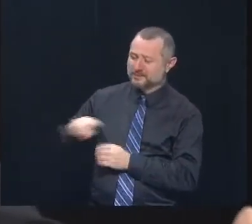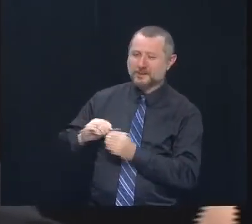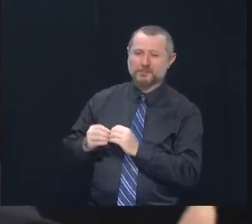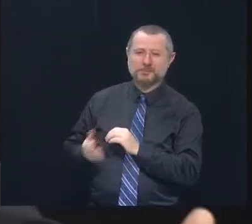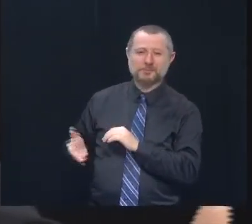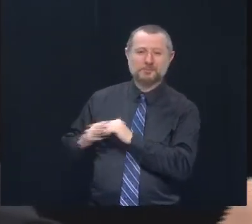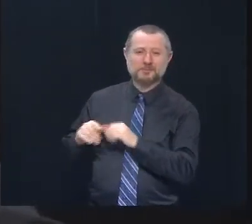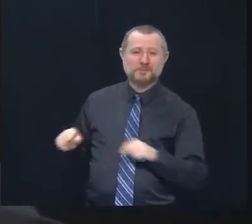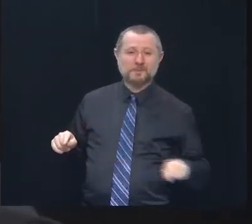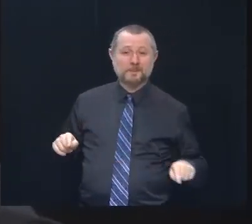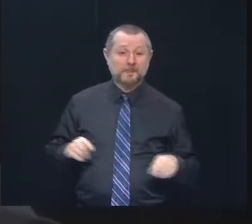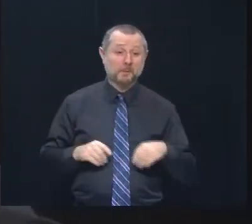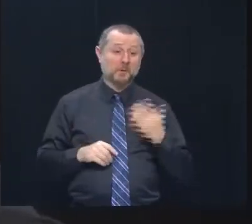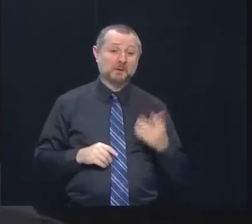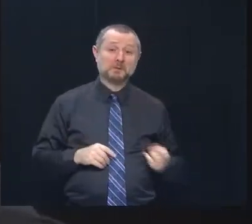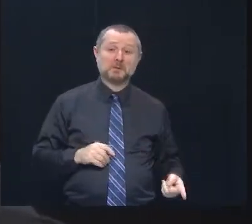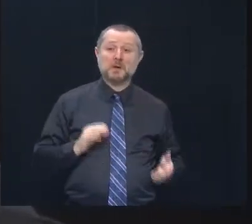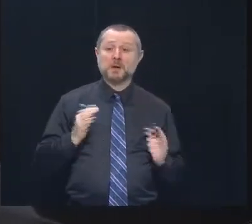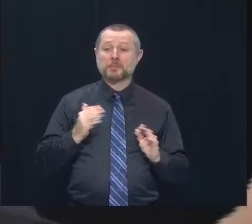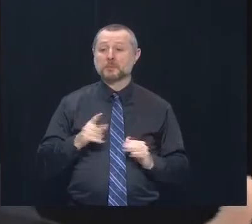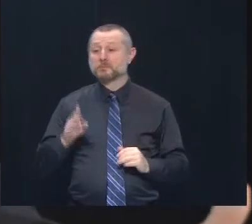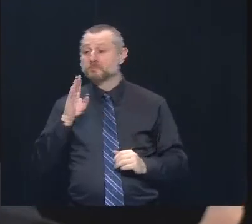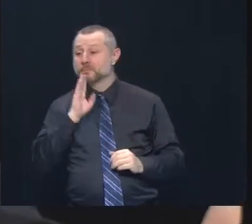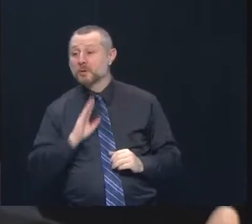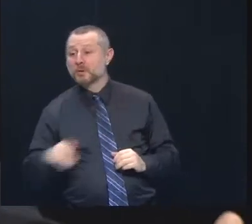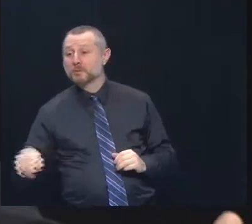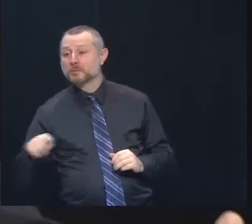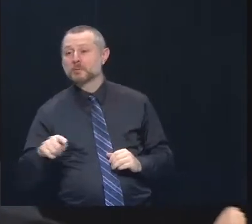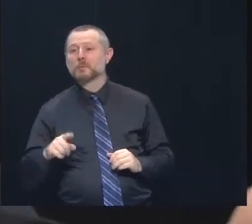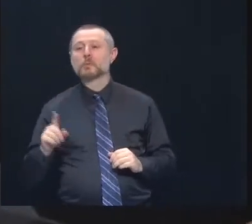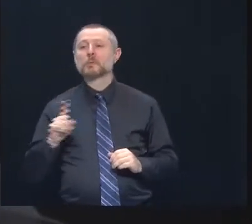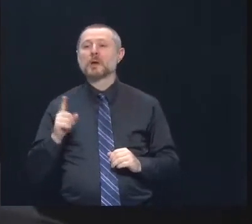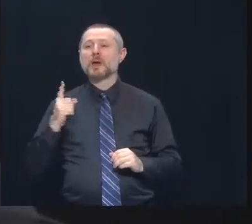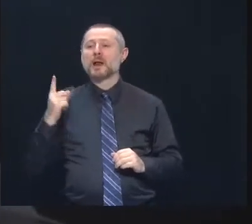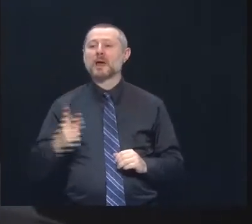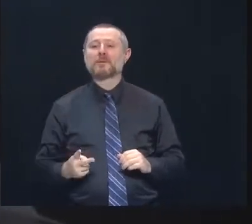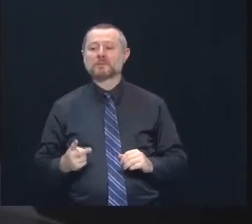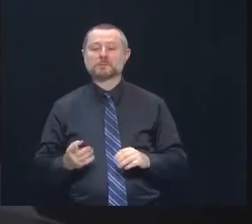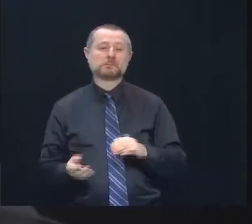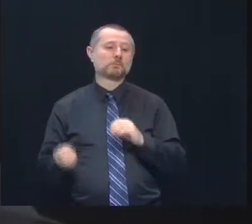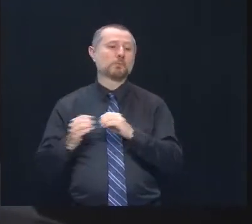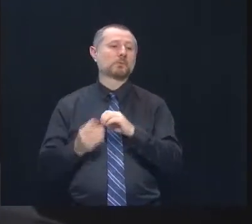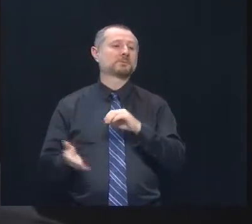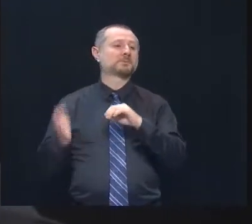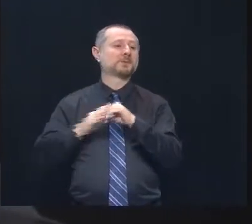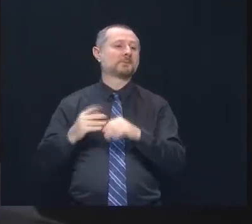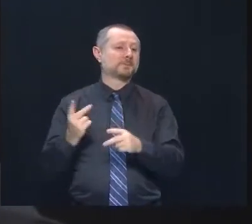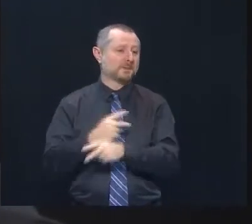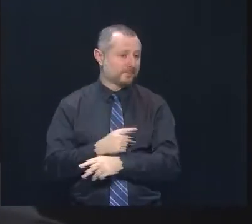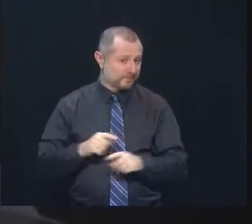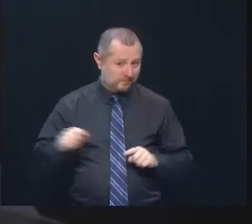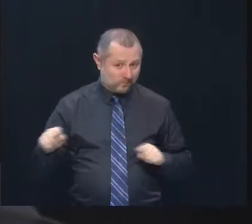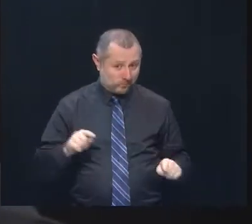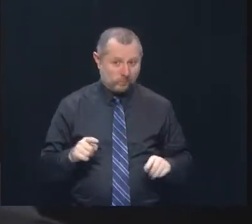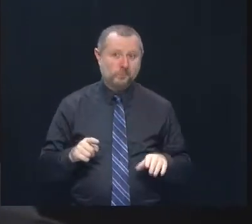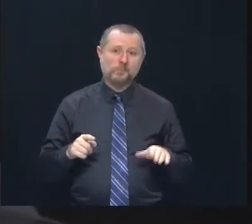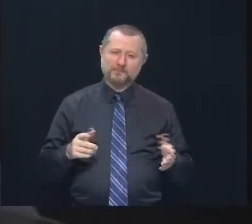times more browns died from COVID than whites. Look at that